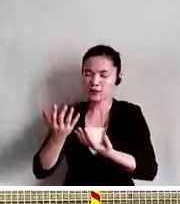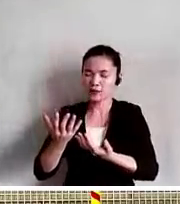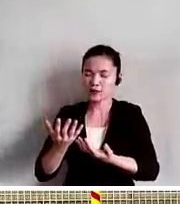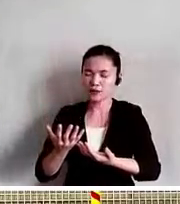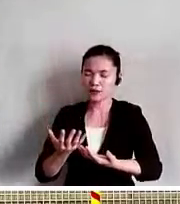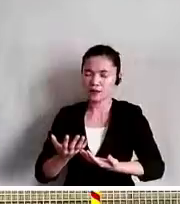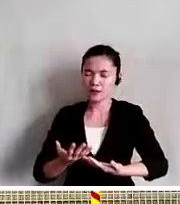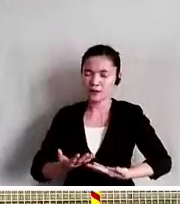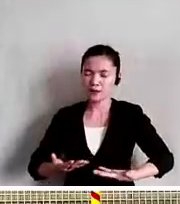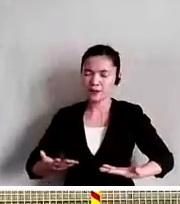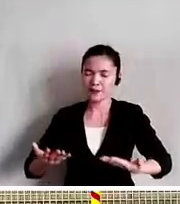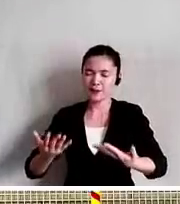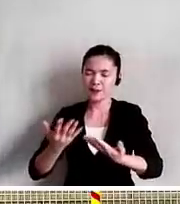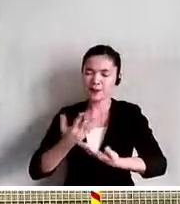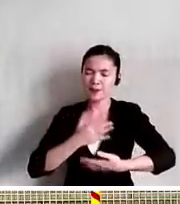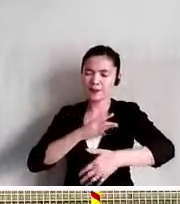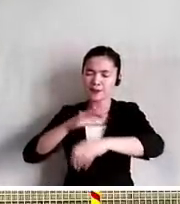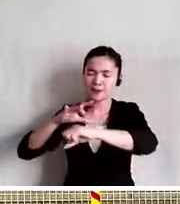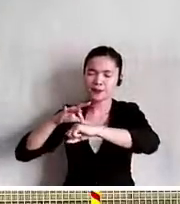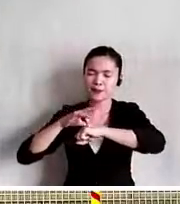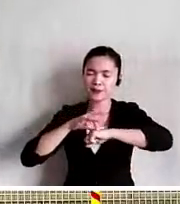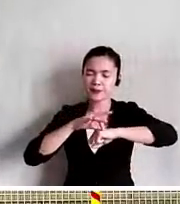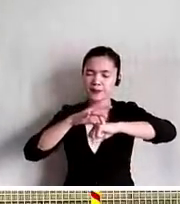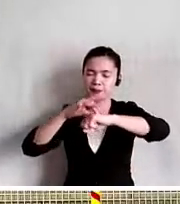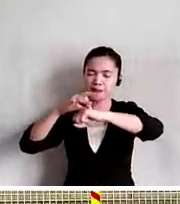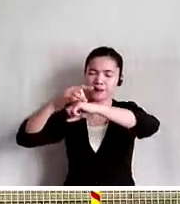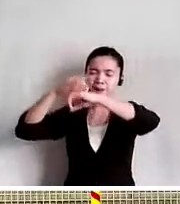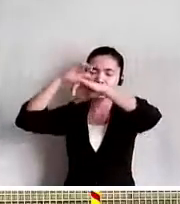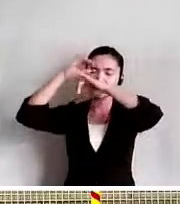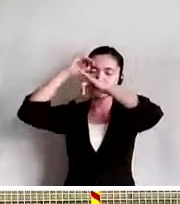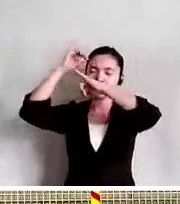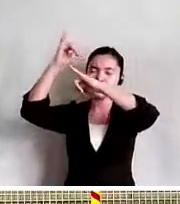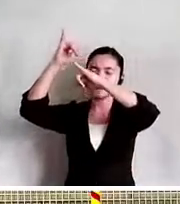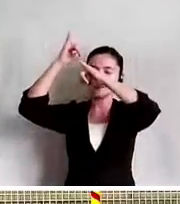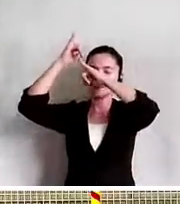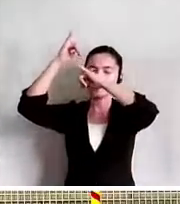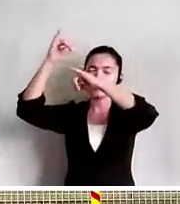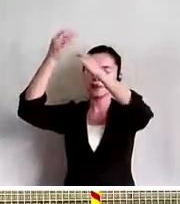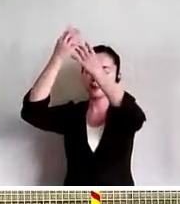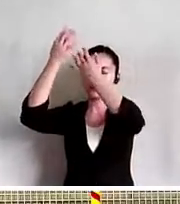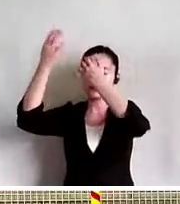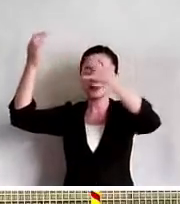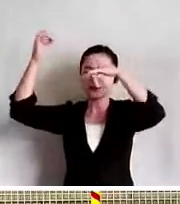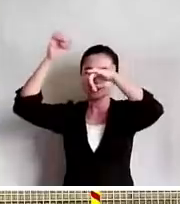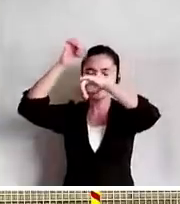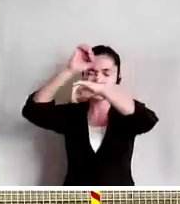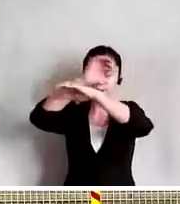It is.